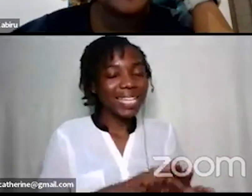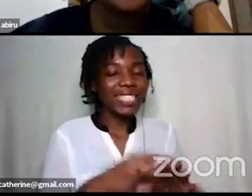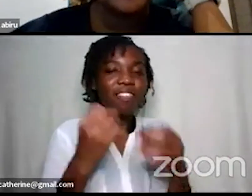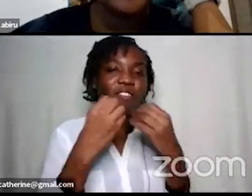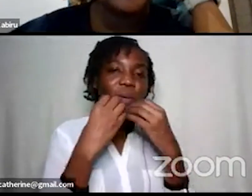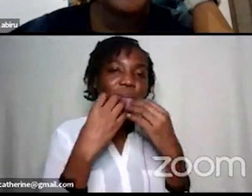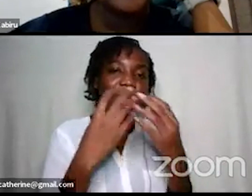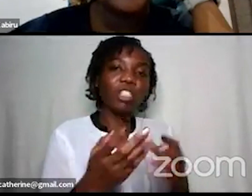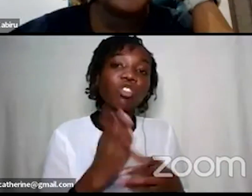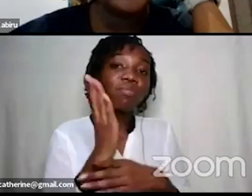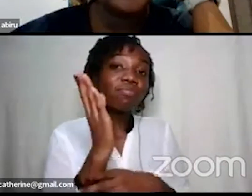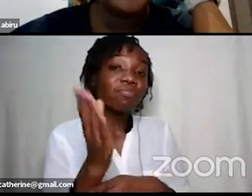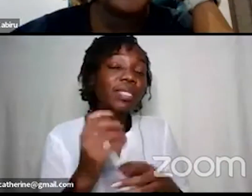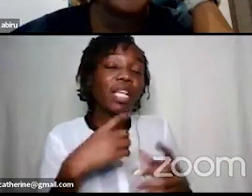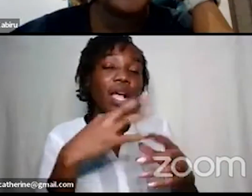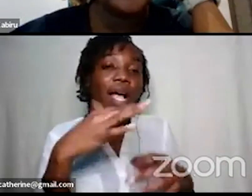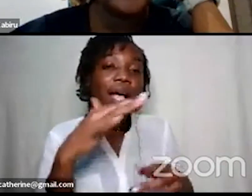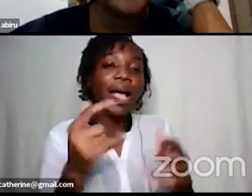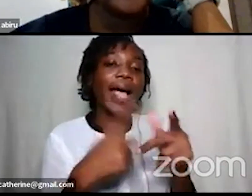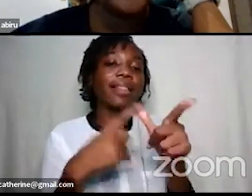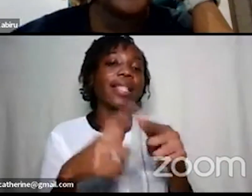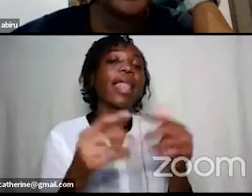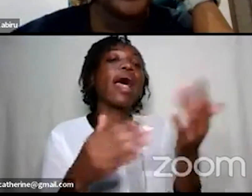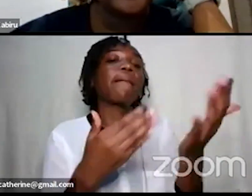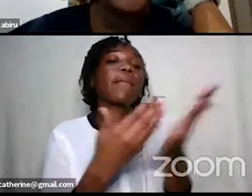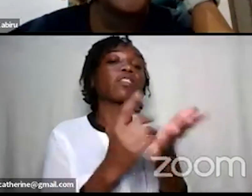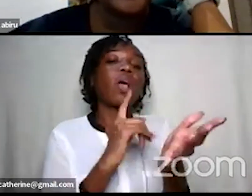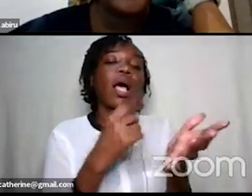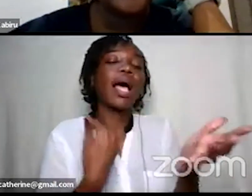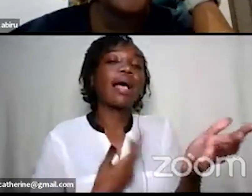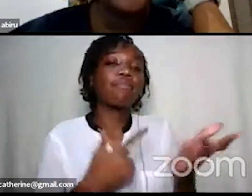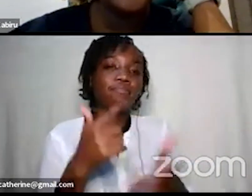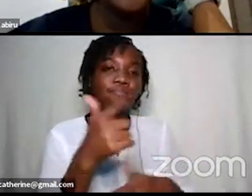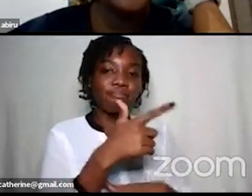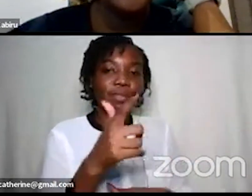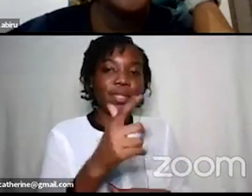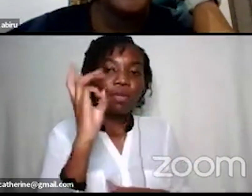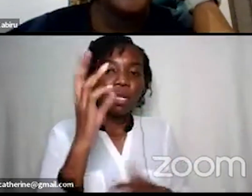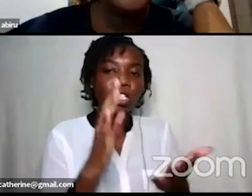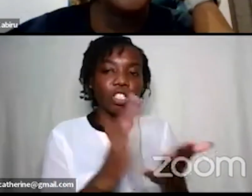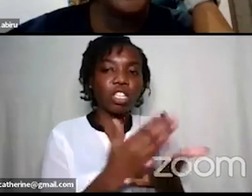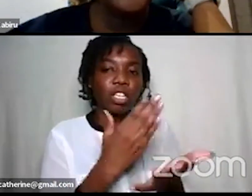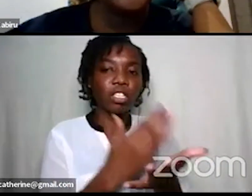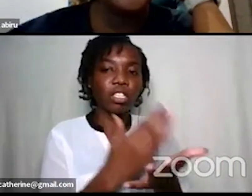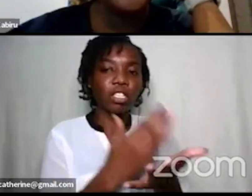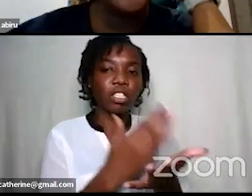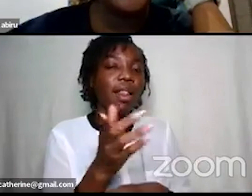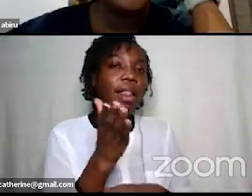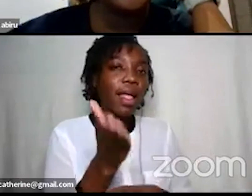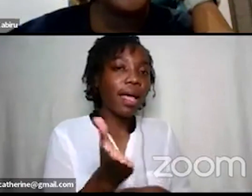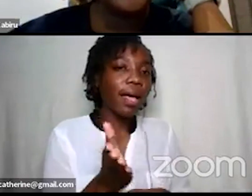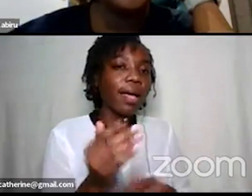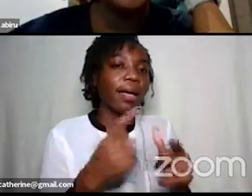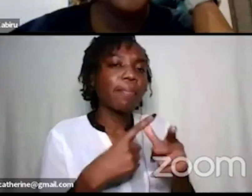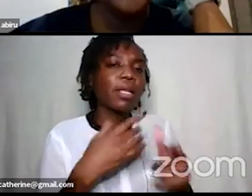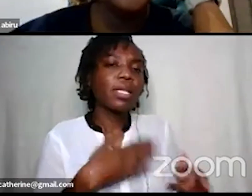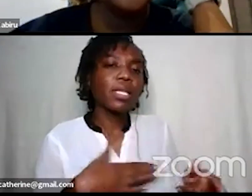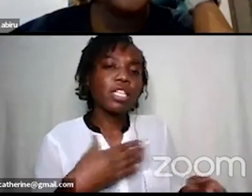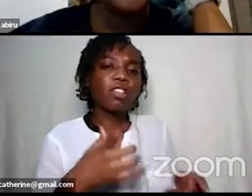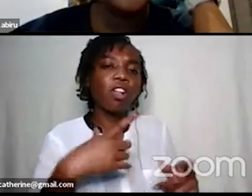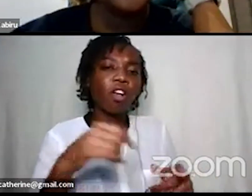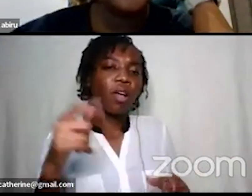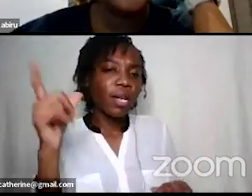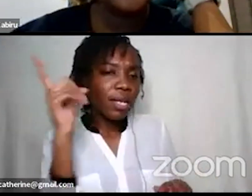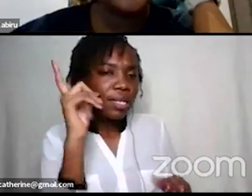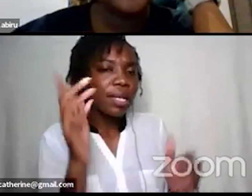So we say, because we have recorded this session, as we share that and the screens were shared, please go listen in and take your